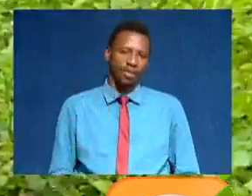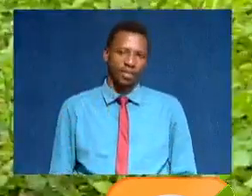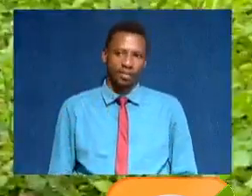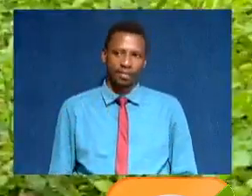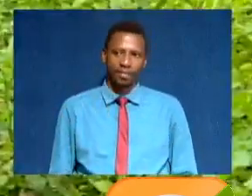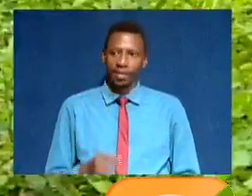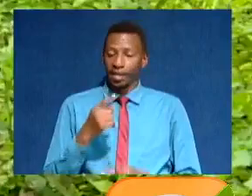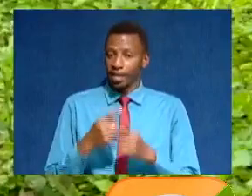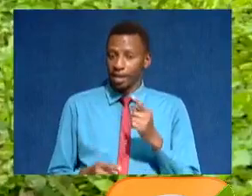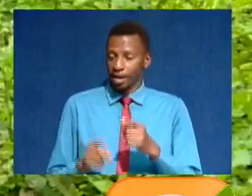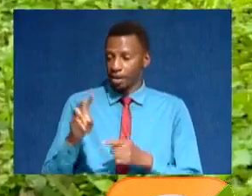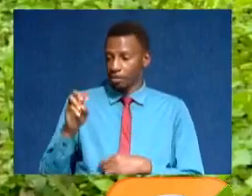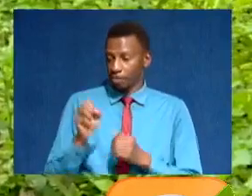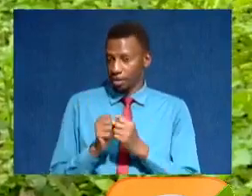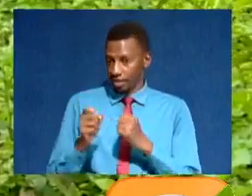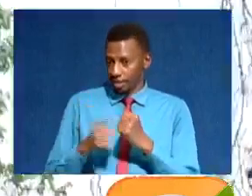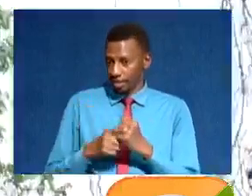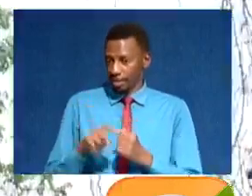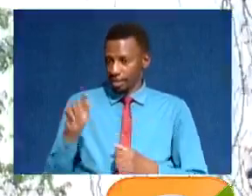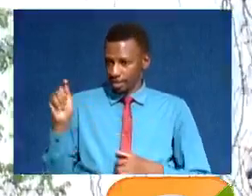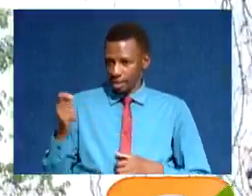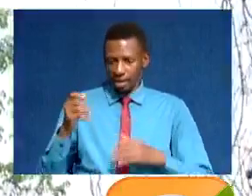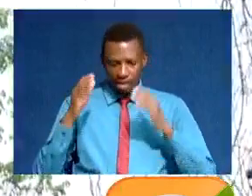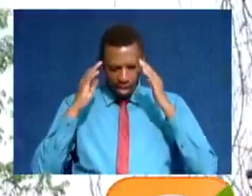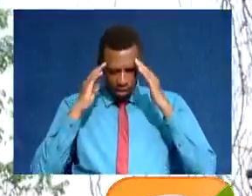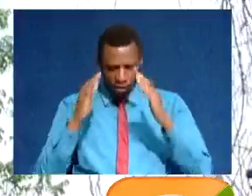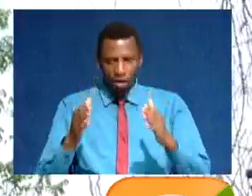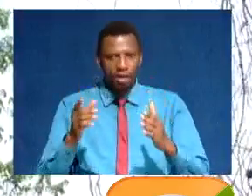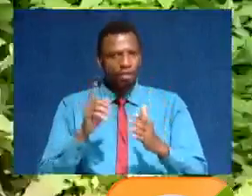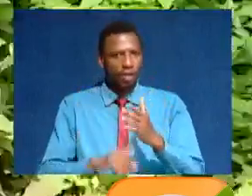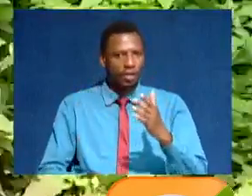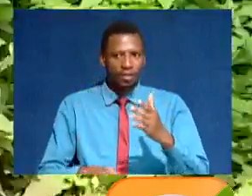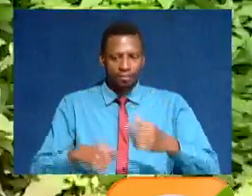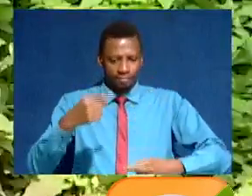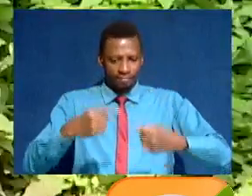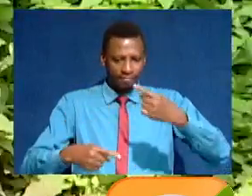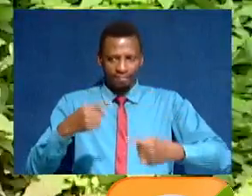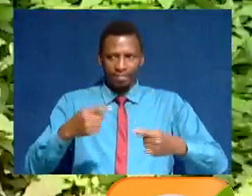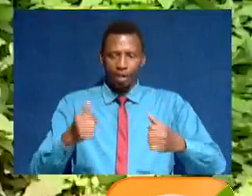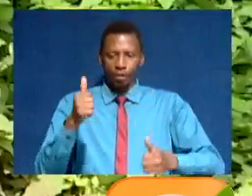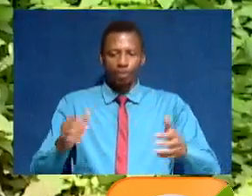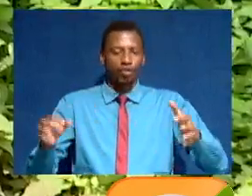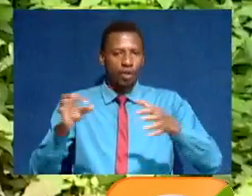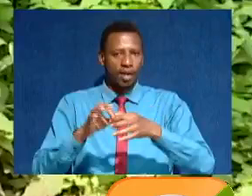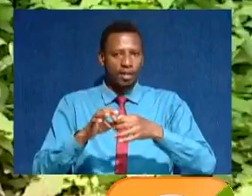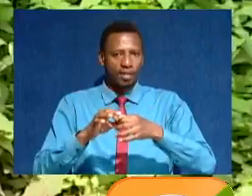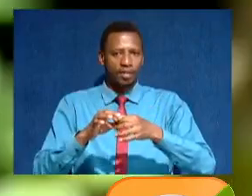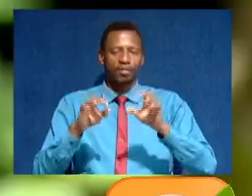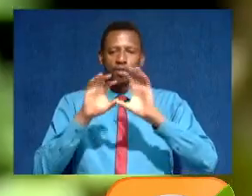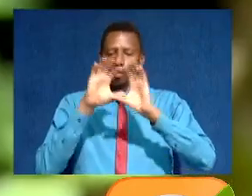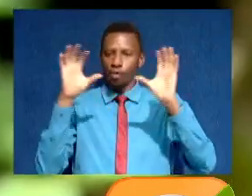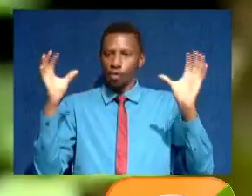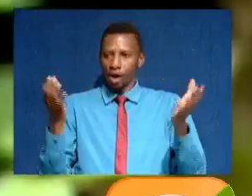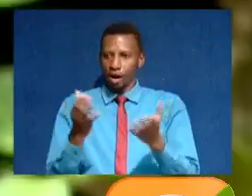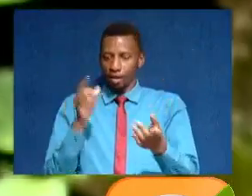In 2016, Kenya committed to the Bone Challenge, which connects to the larger global goal of restoring